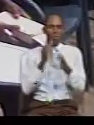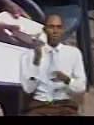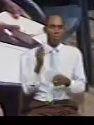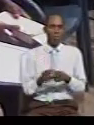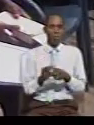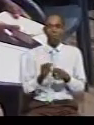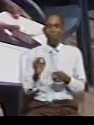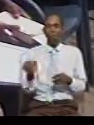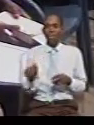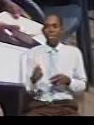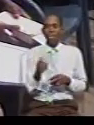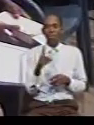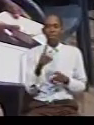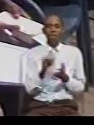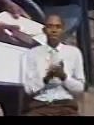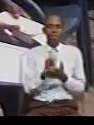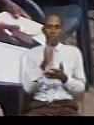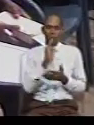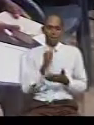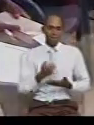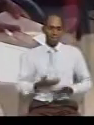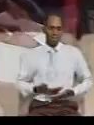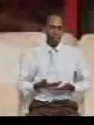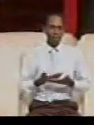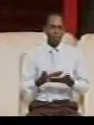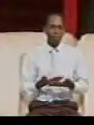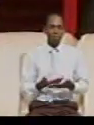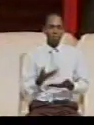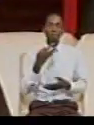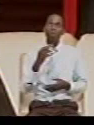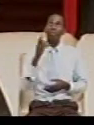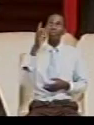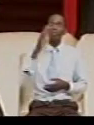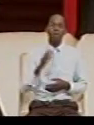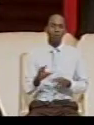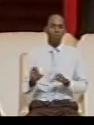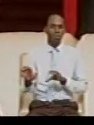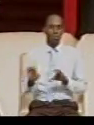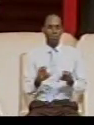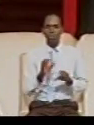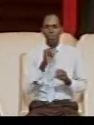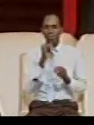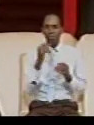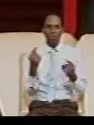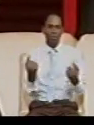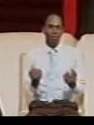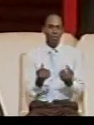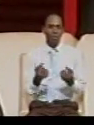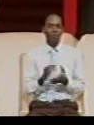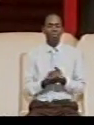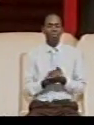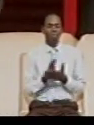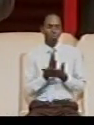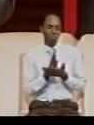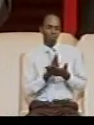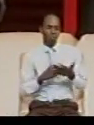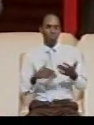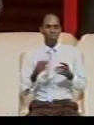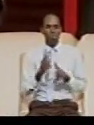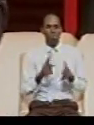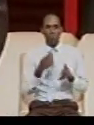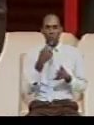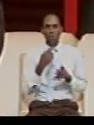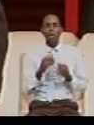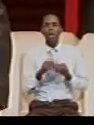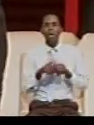Whosoever is born of God does not commit sin. Some people say, how do I